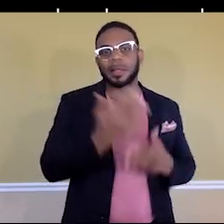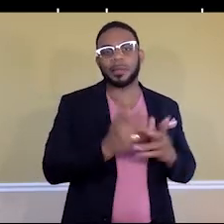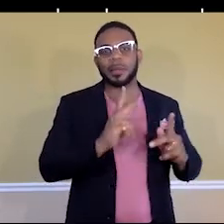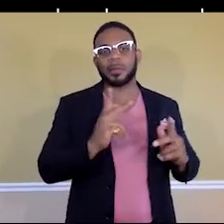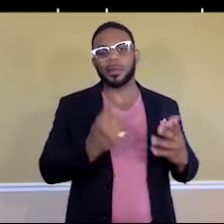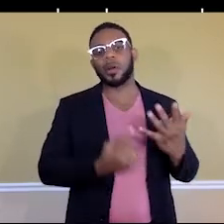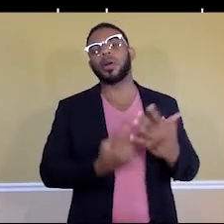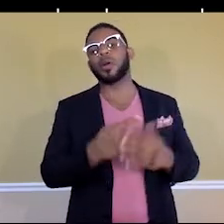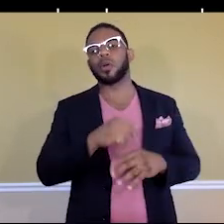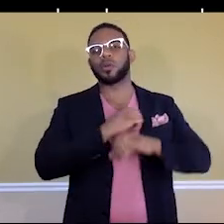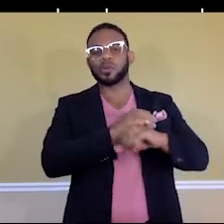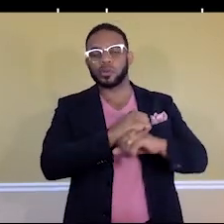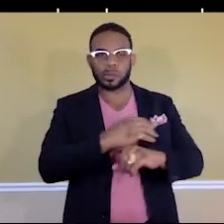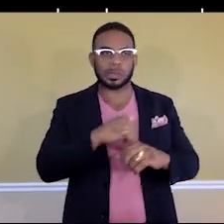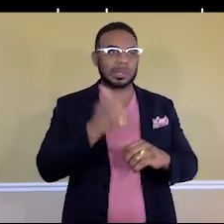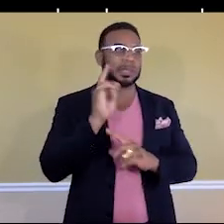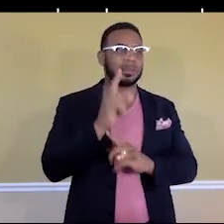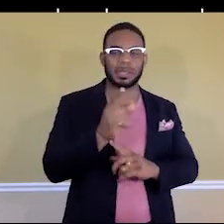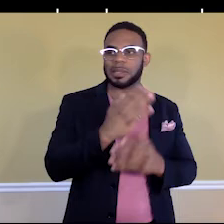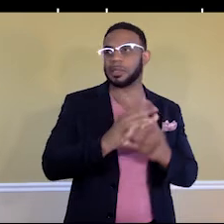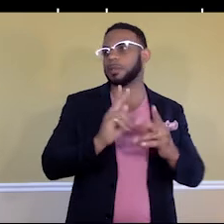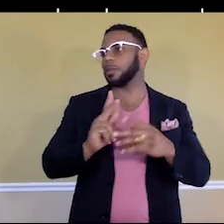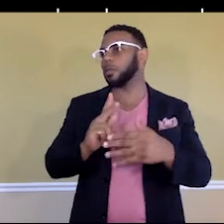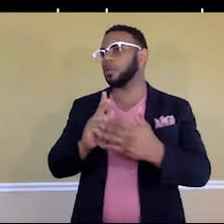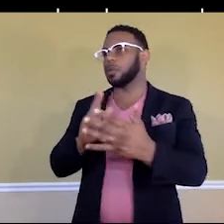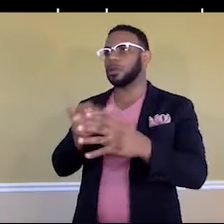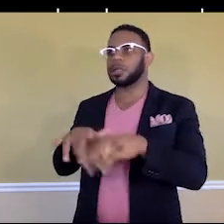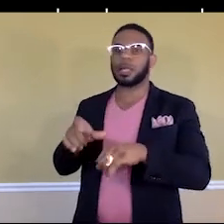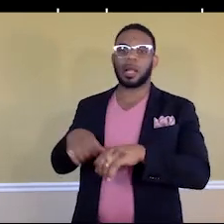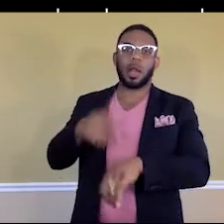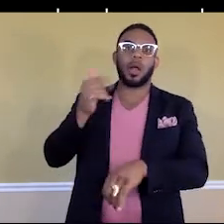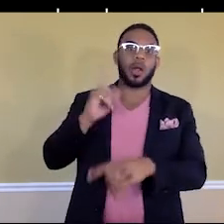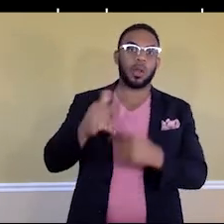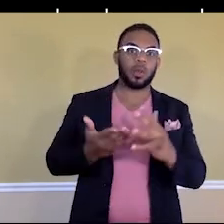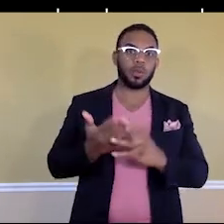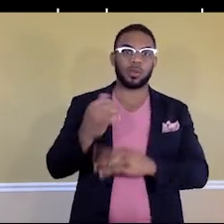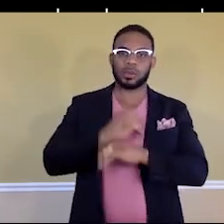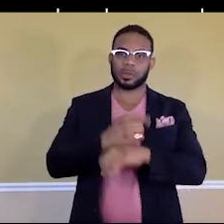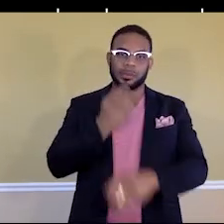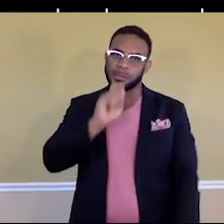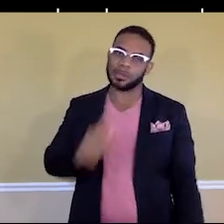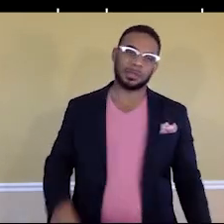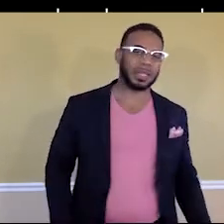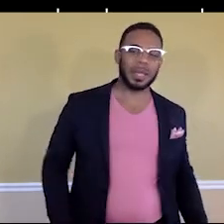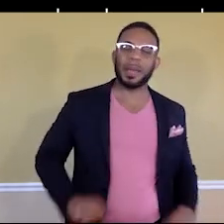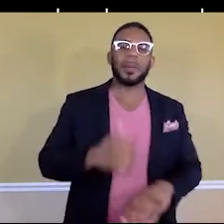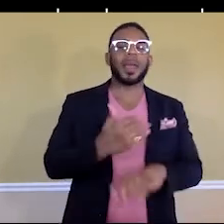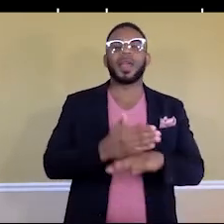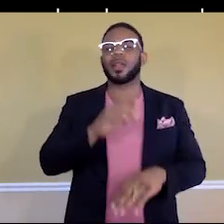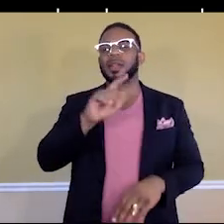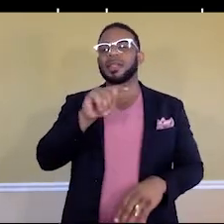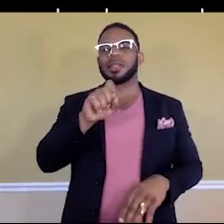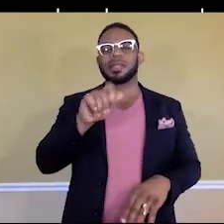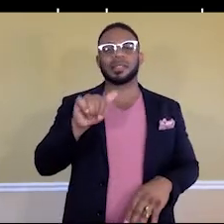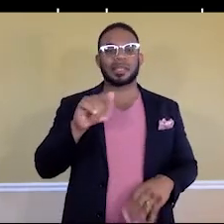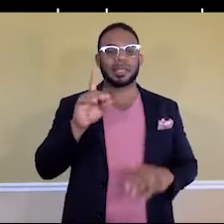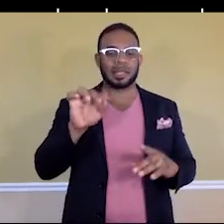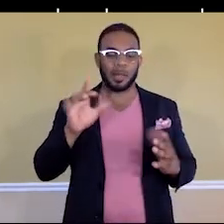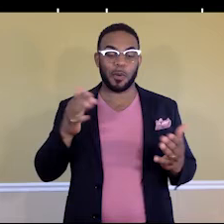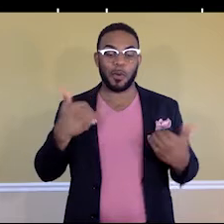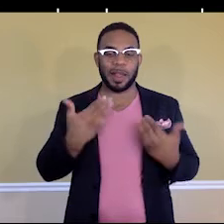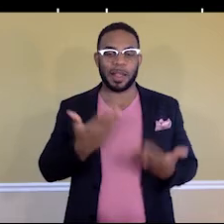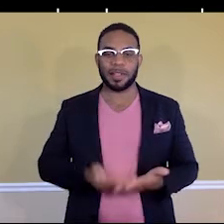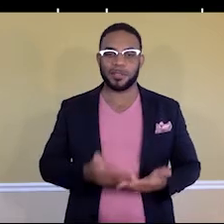go through security in 10 minutes, some people are going to take longer to go through security based off of the TSA data we already